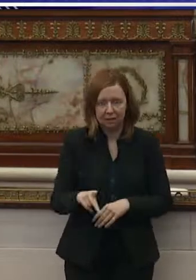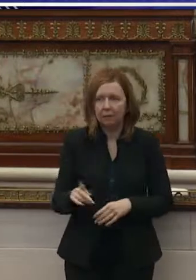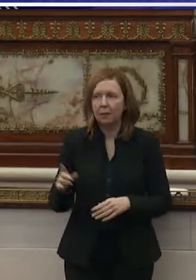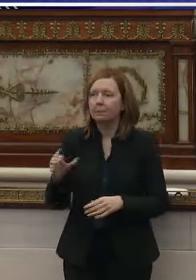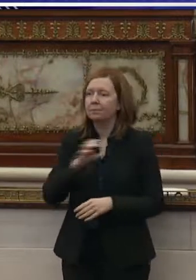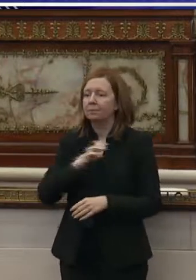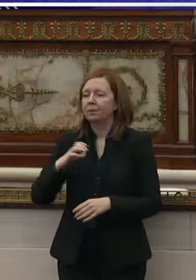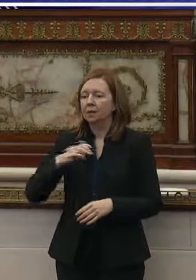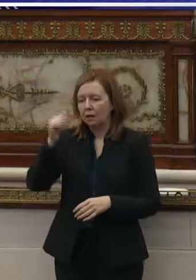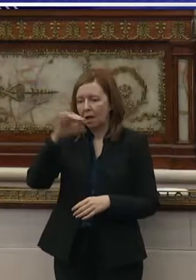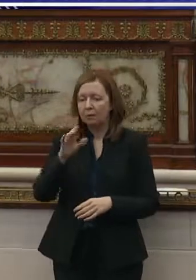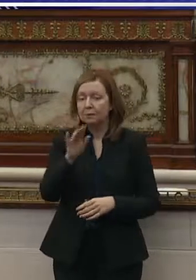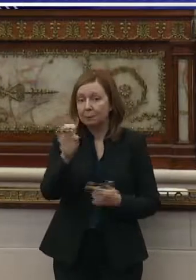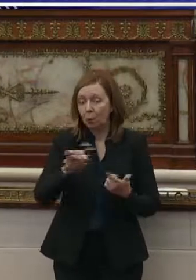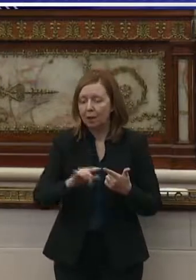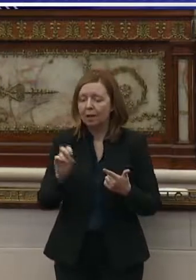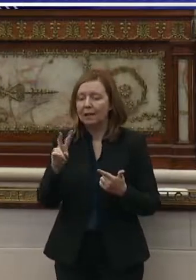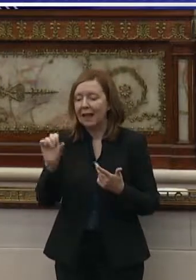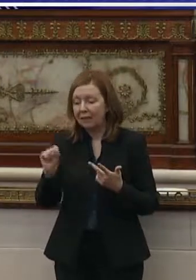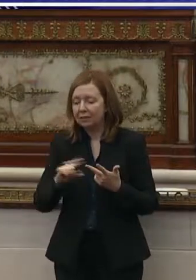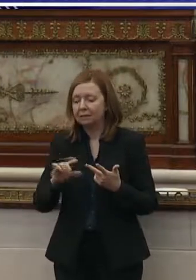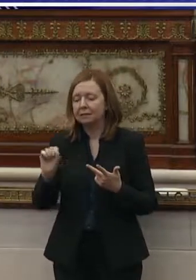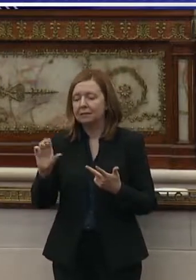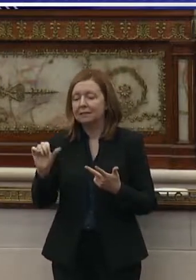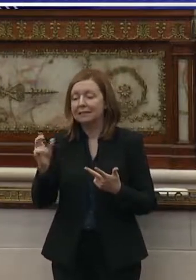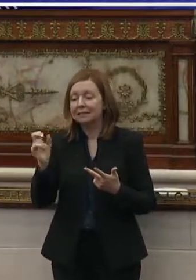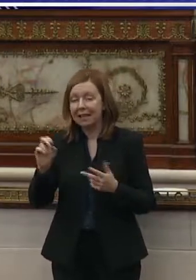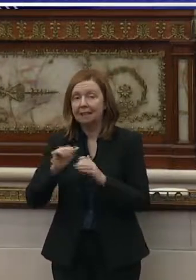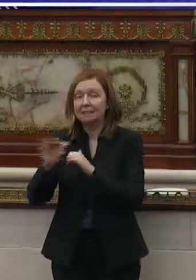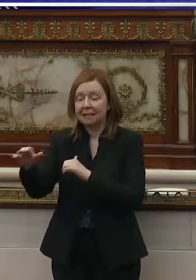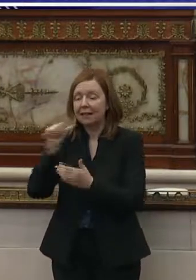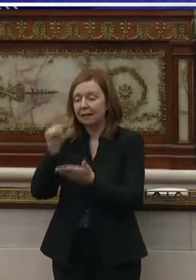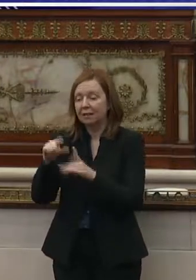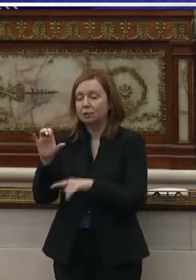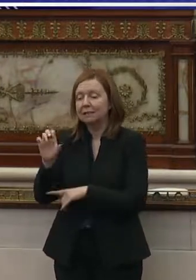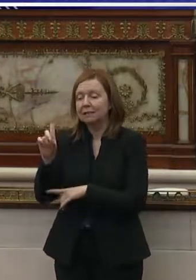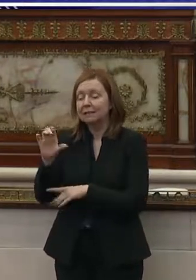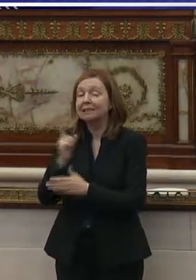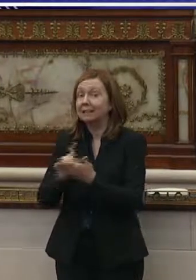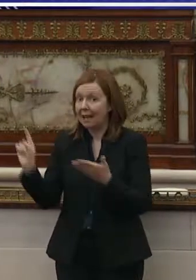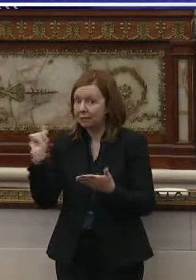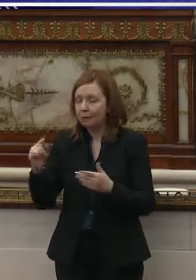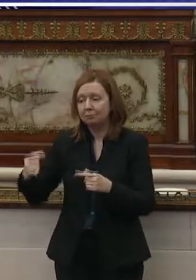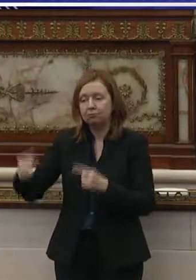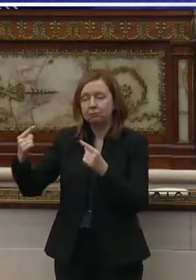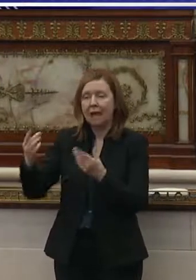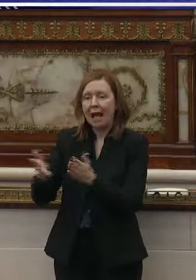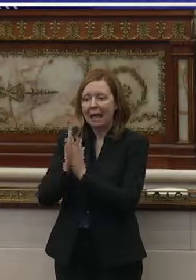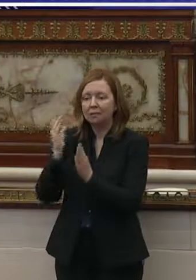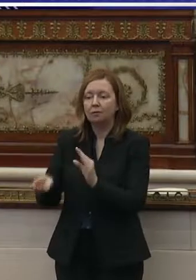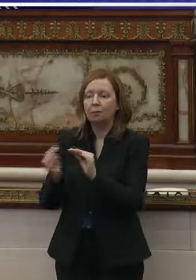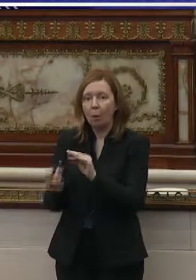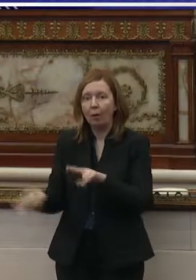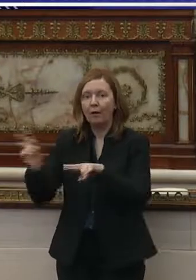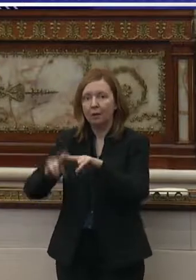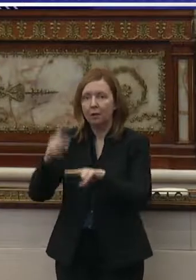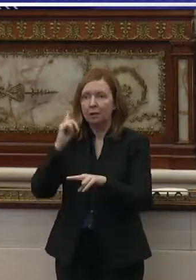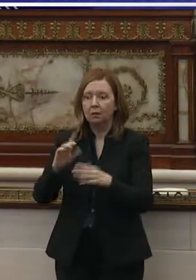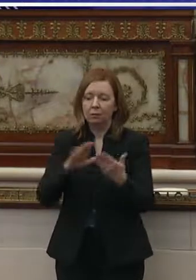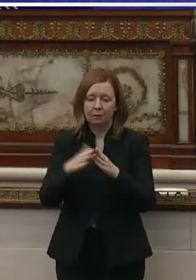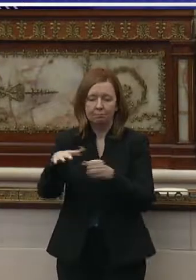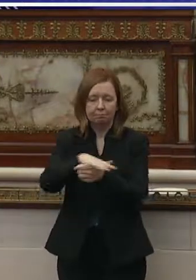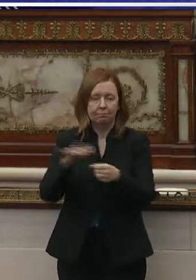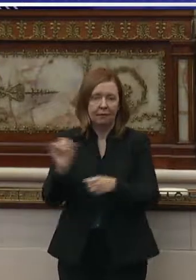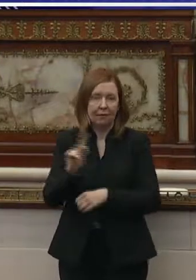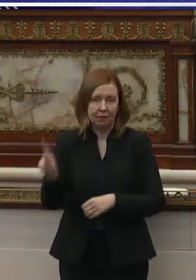Congressman Boyle, Congressman Evans, and Congresswoman Scanlon did send a letter to the CDC last week arguing for an increased allotment for metropolitan areas